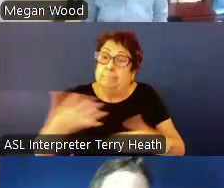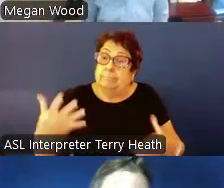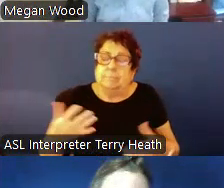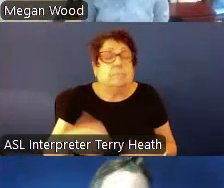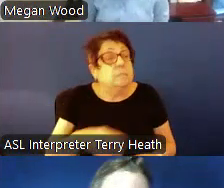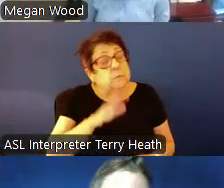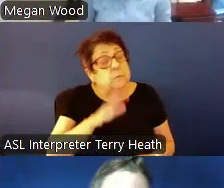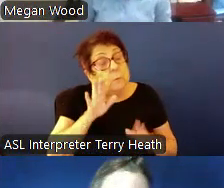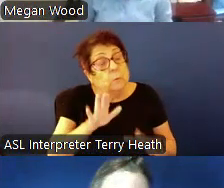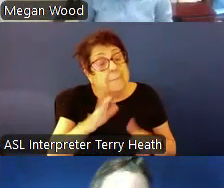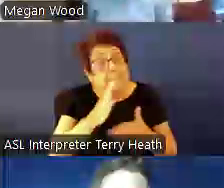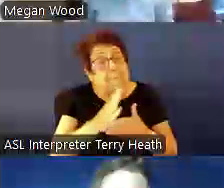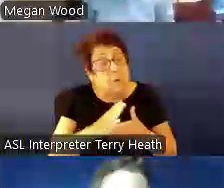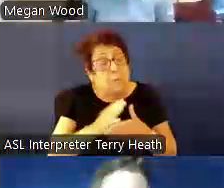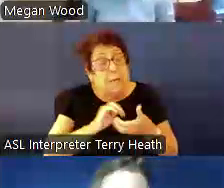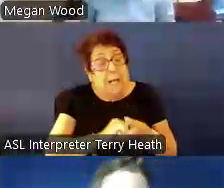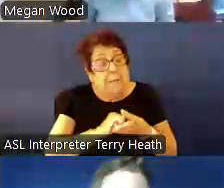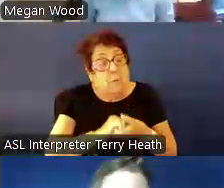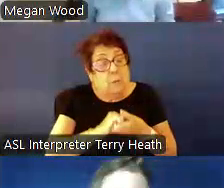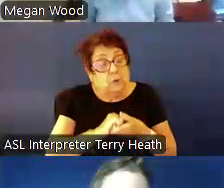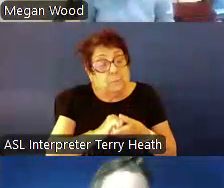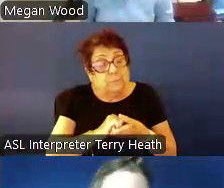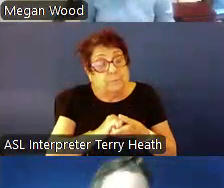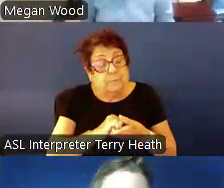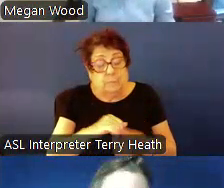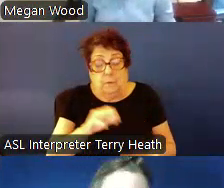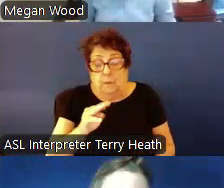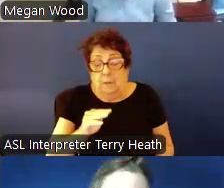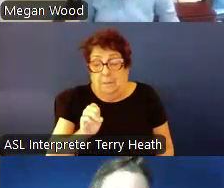is Megan will usually